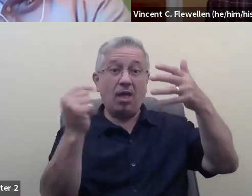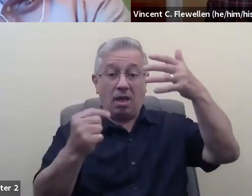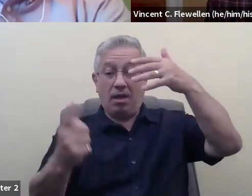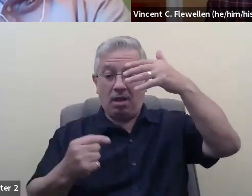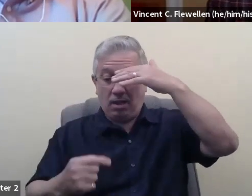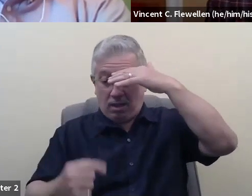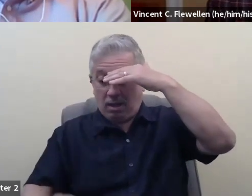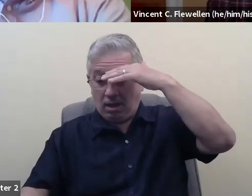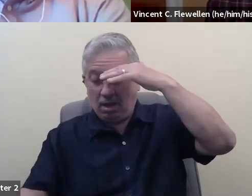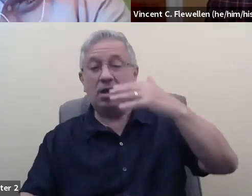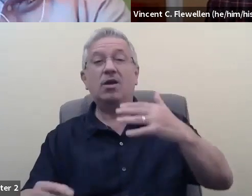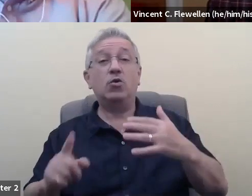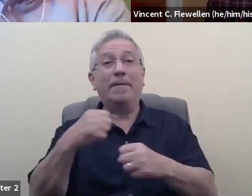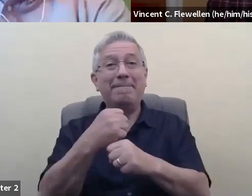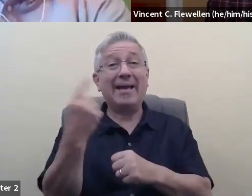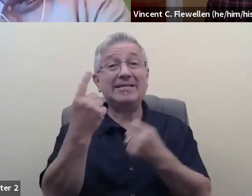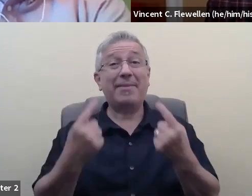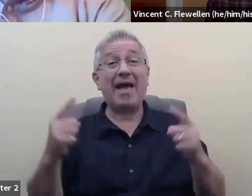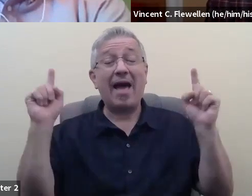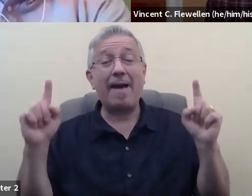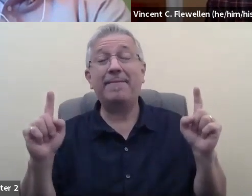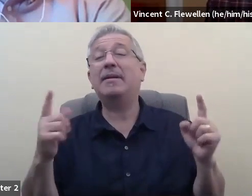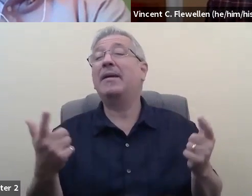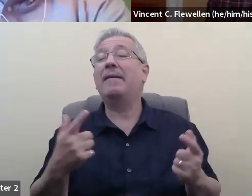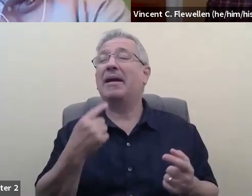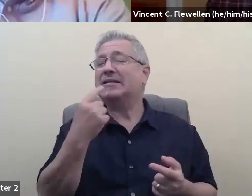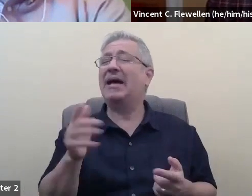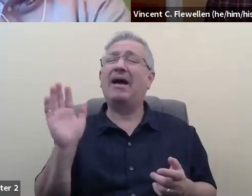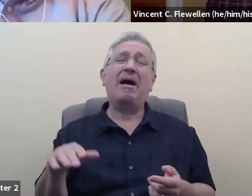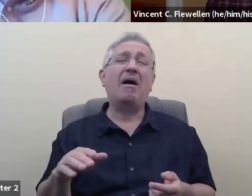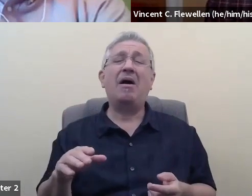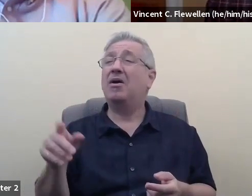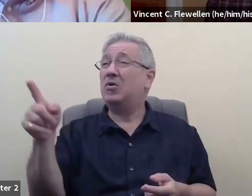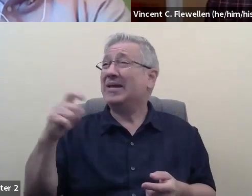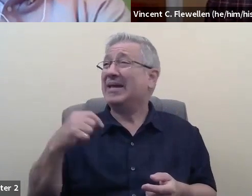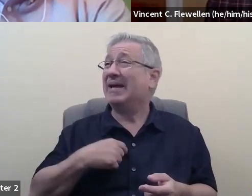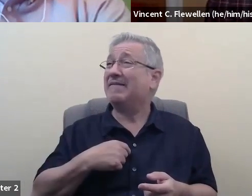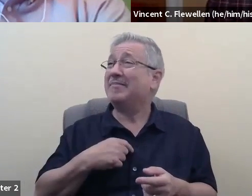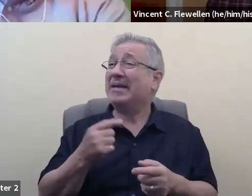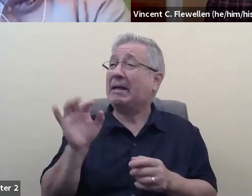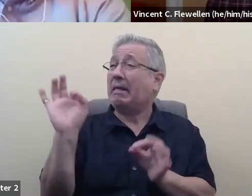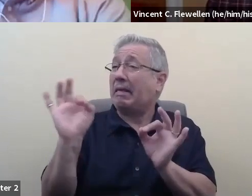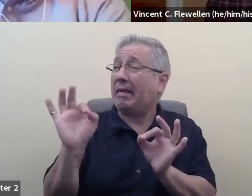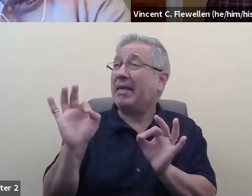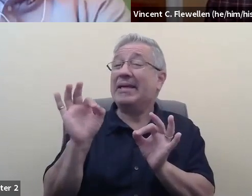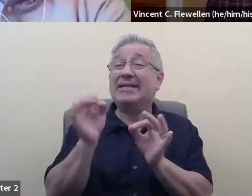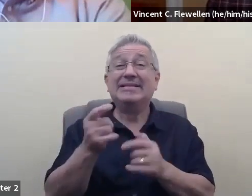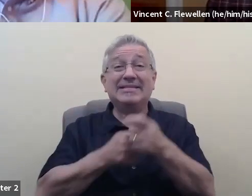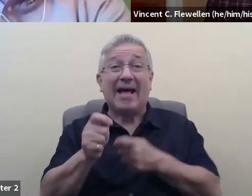you the $5 thing instead of the $10 thing? That just tells me that you care more about saving money than my ability to do my